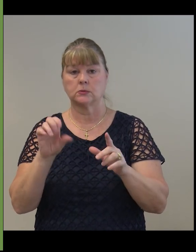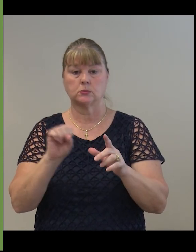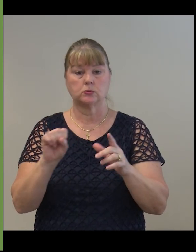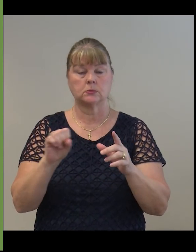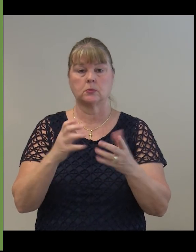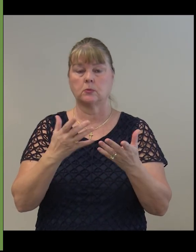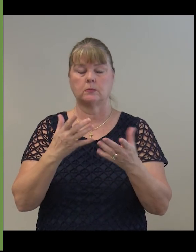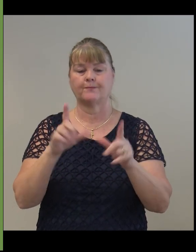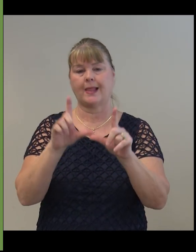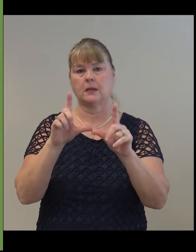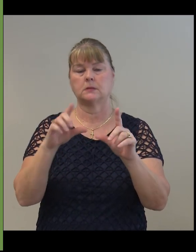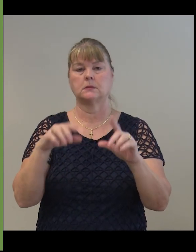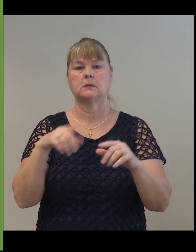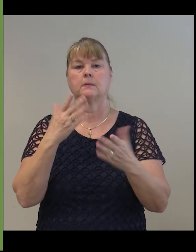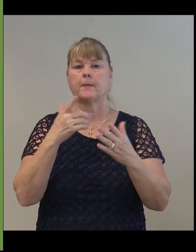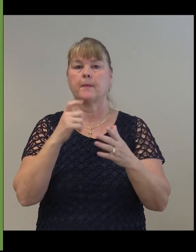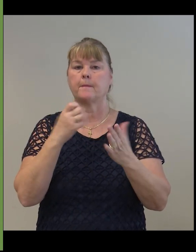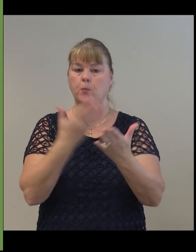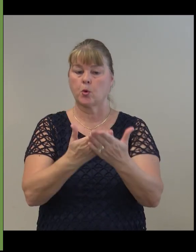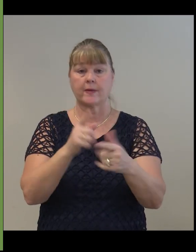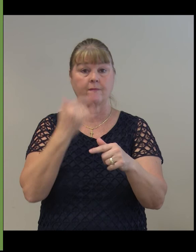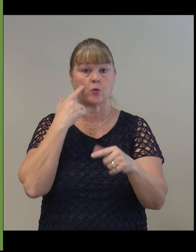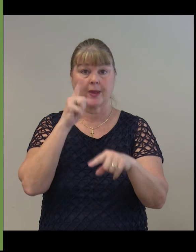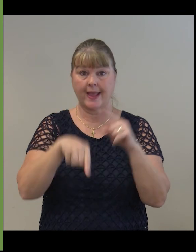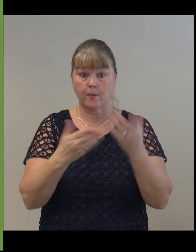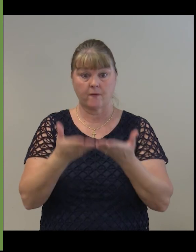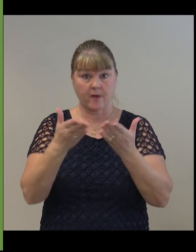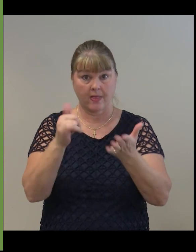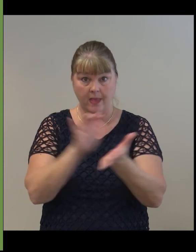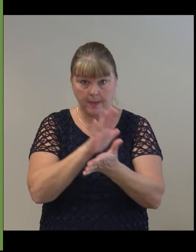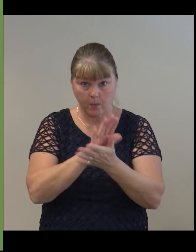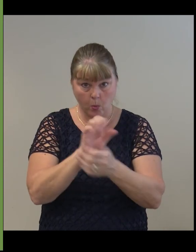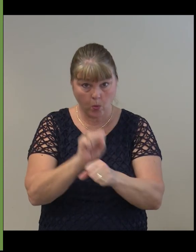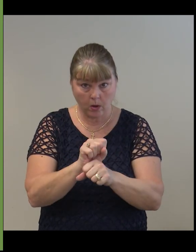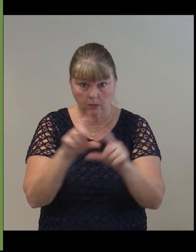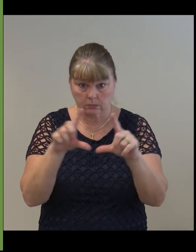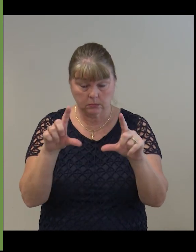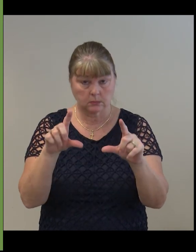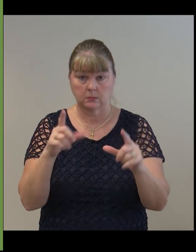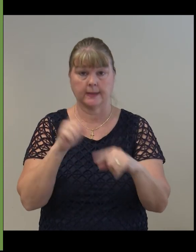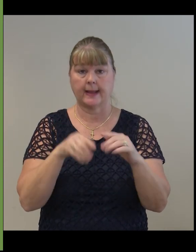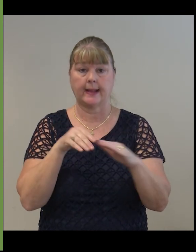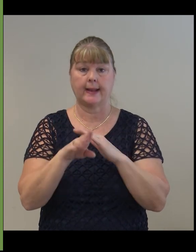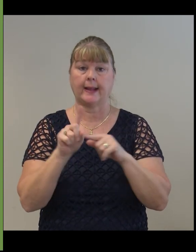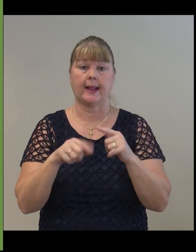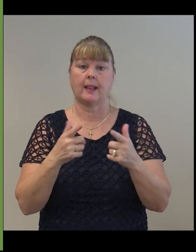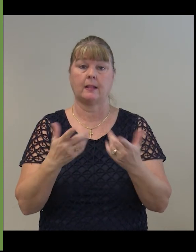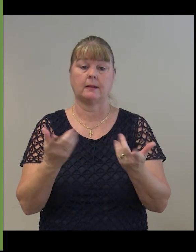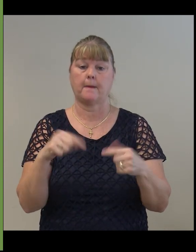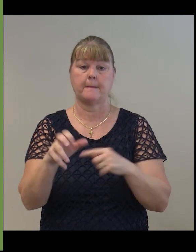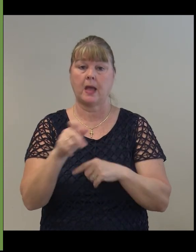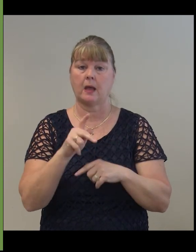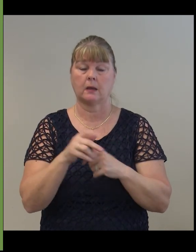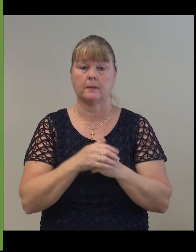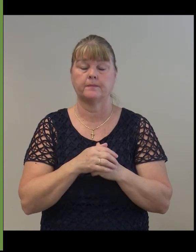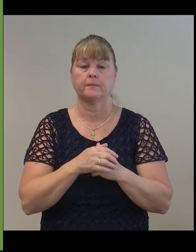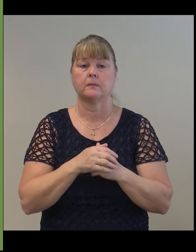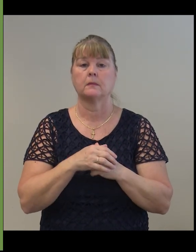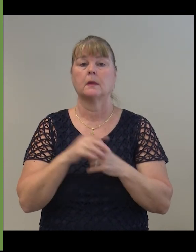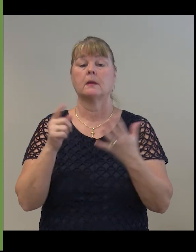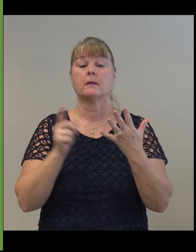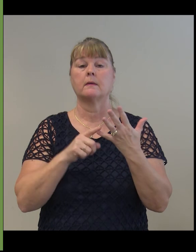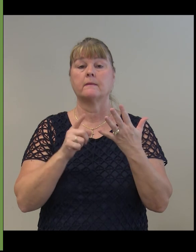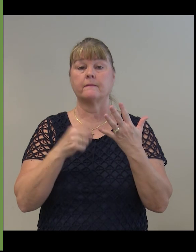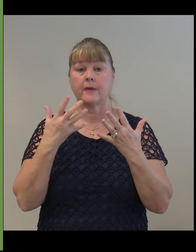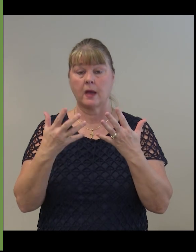where you work, and you need to be able to get in. If you cannot provide that, you may not be admitted back into the county.